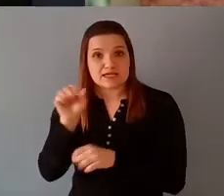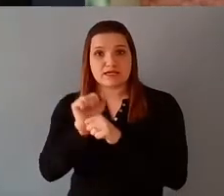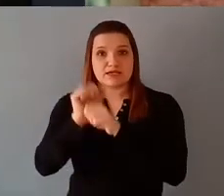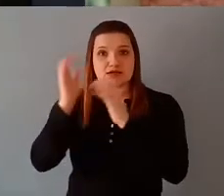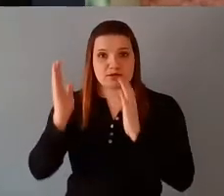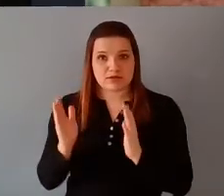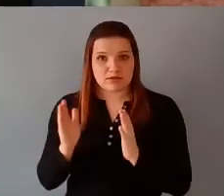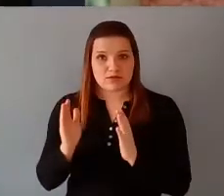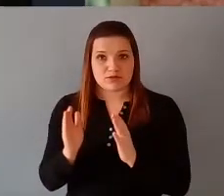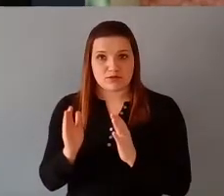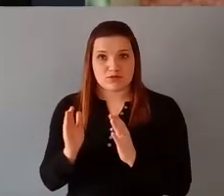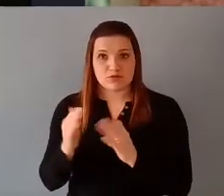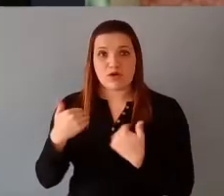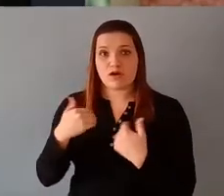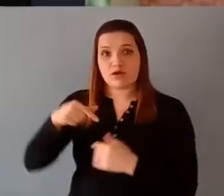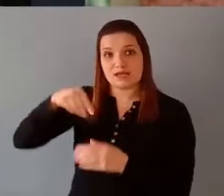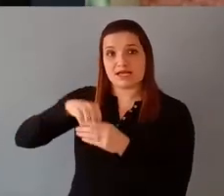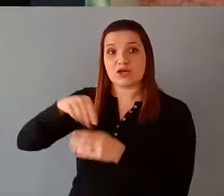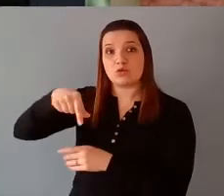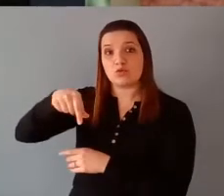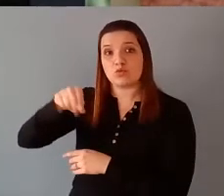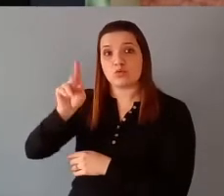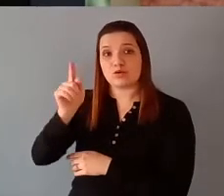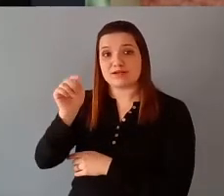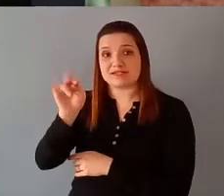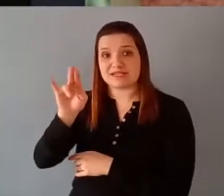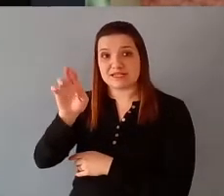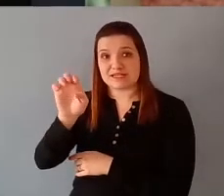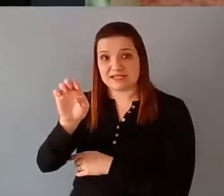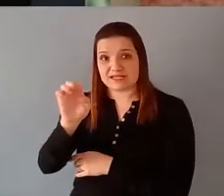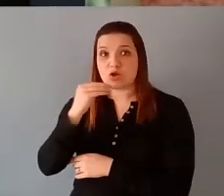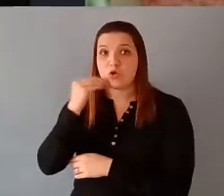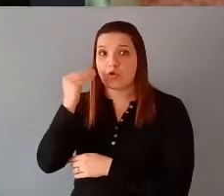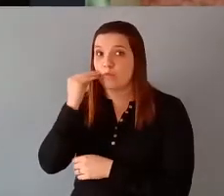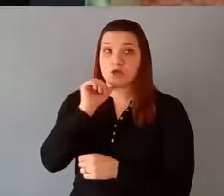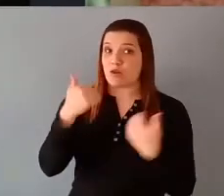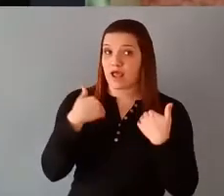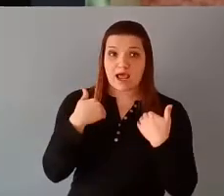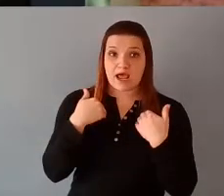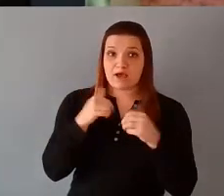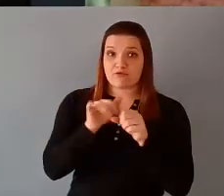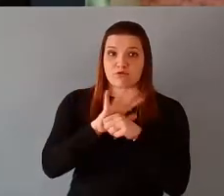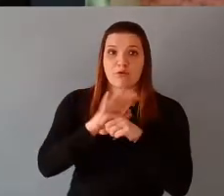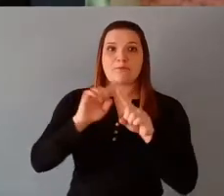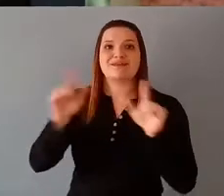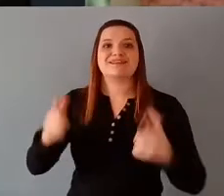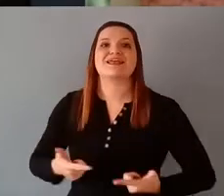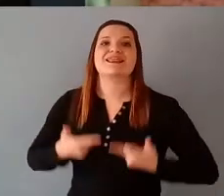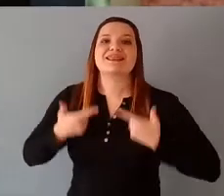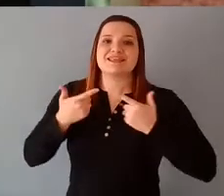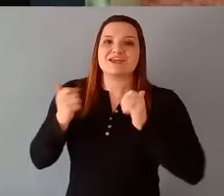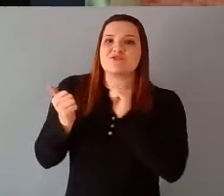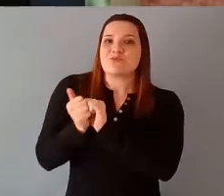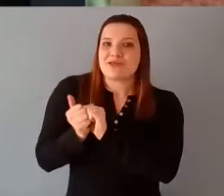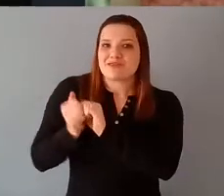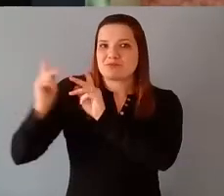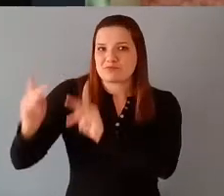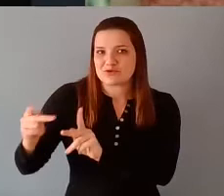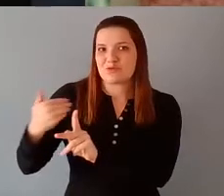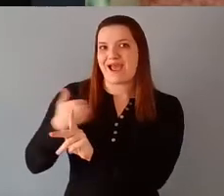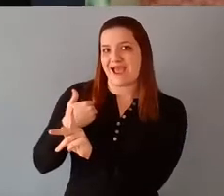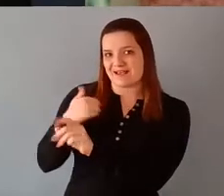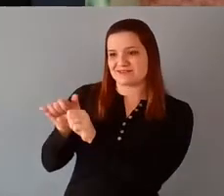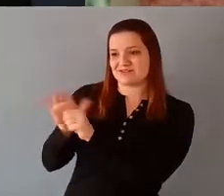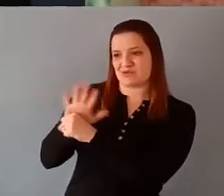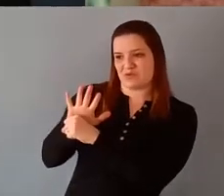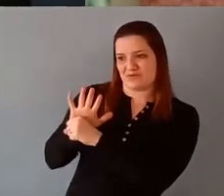are quarantined at home. They are not COVID positive, but they live with somebody that is COVID positive. So under the